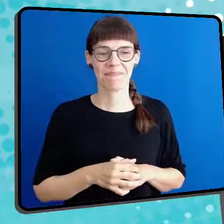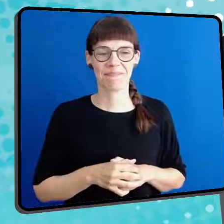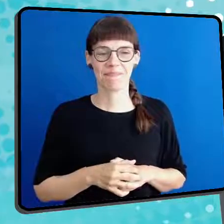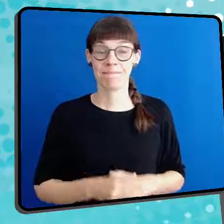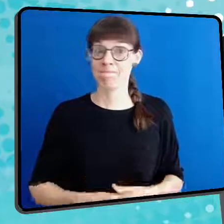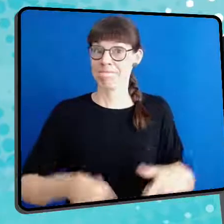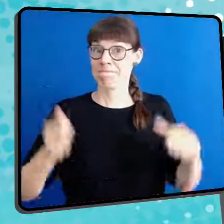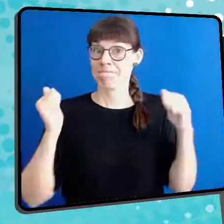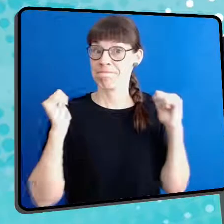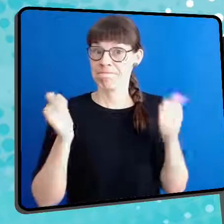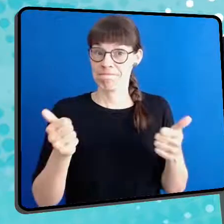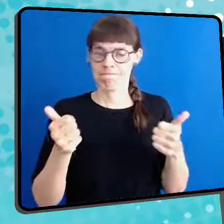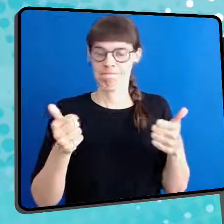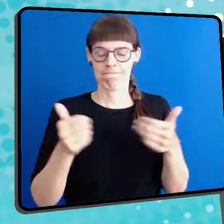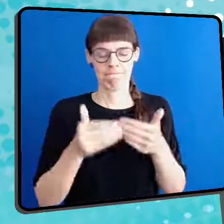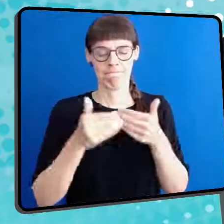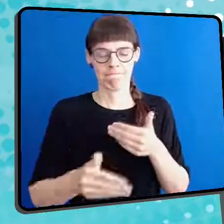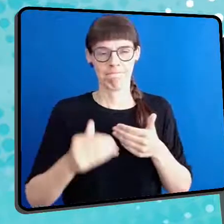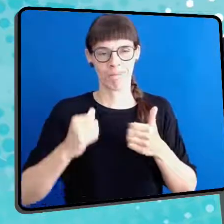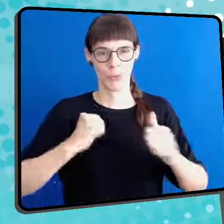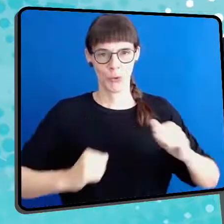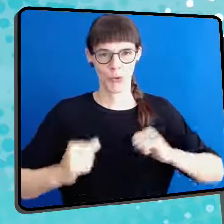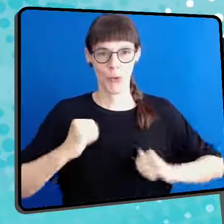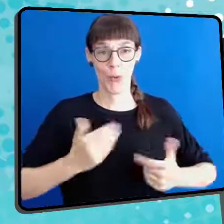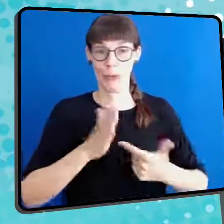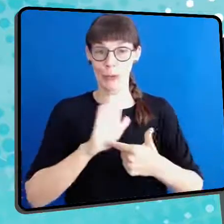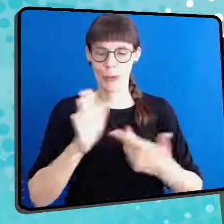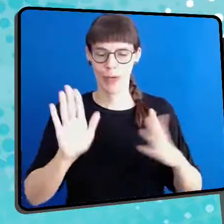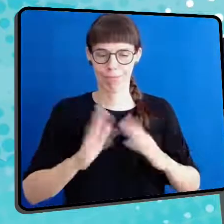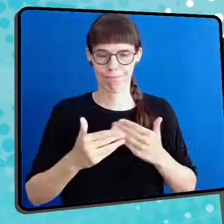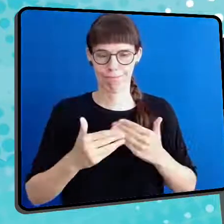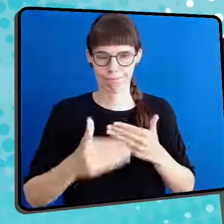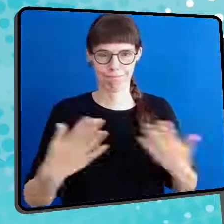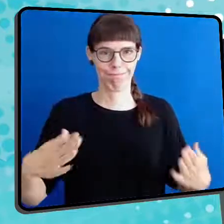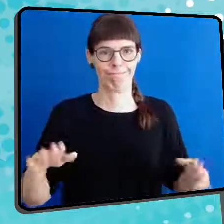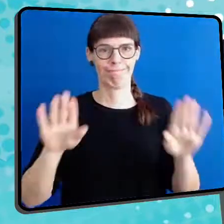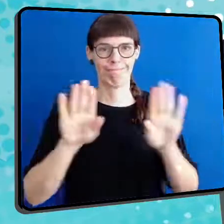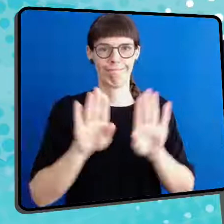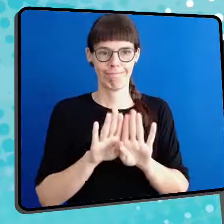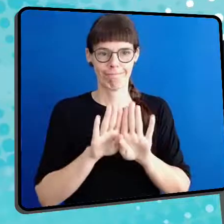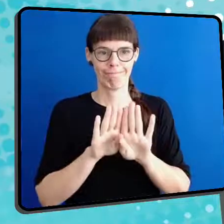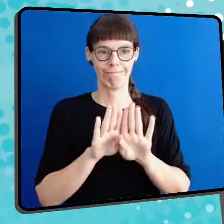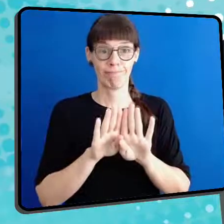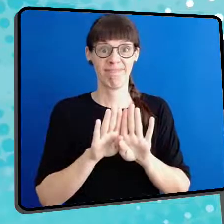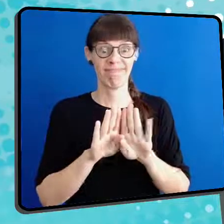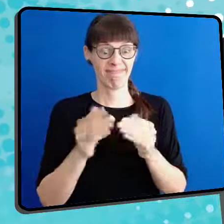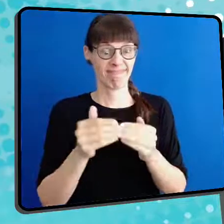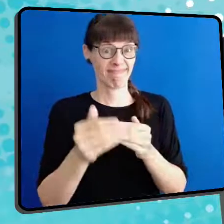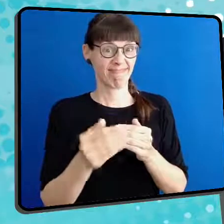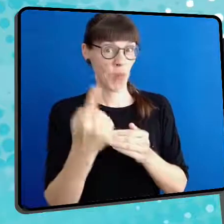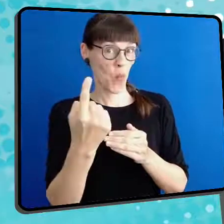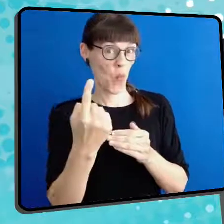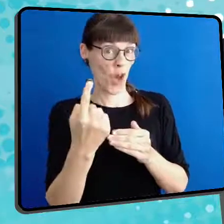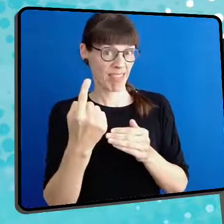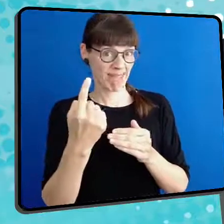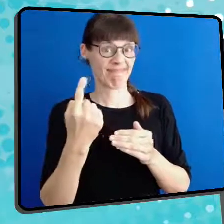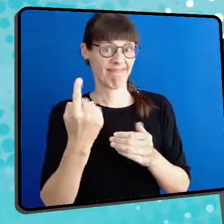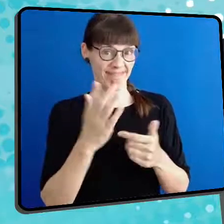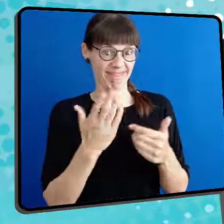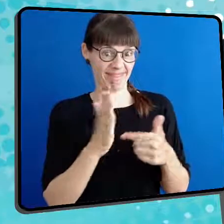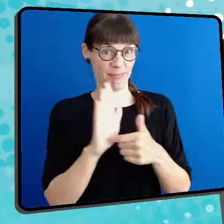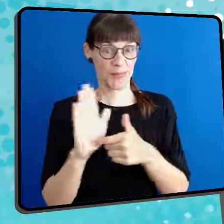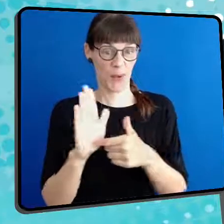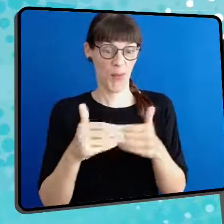Cool, that brings us to the end of the show already. Only one more show left this season. So